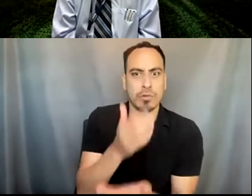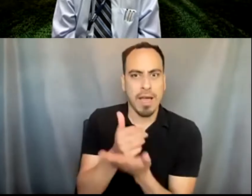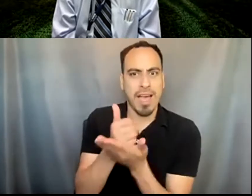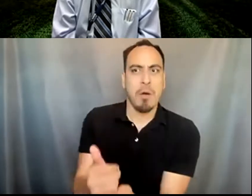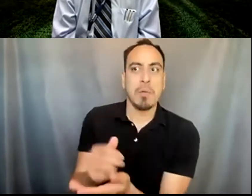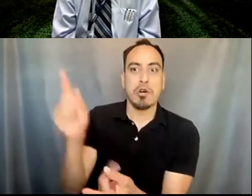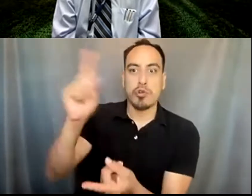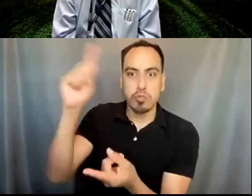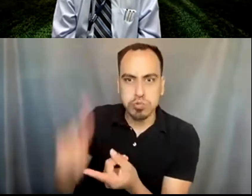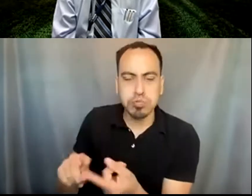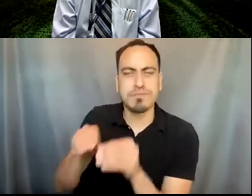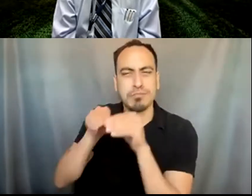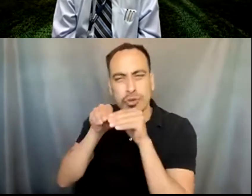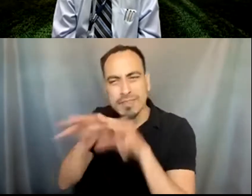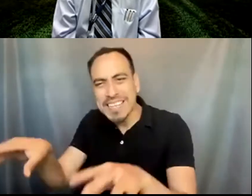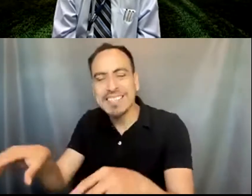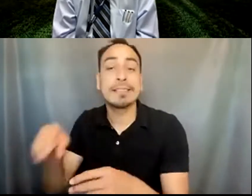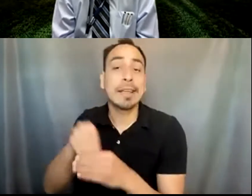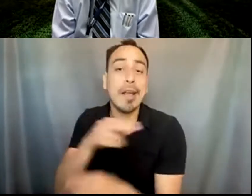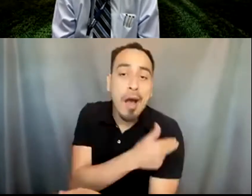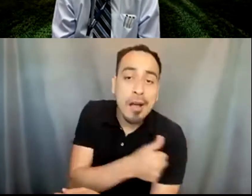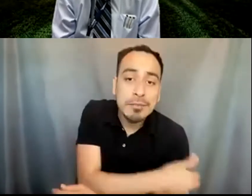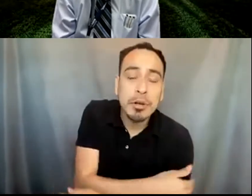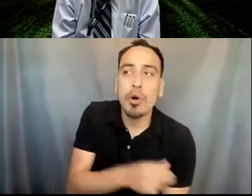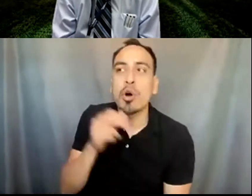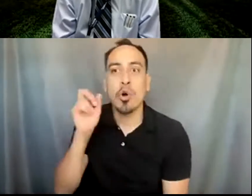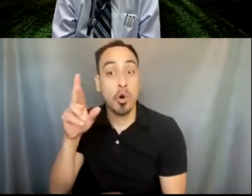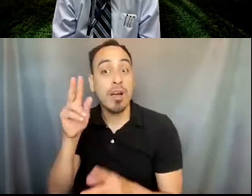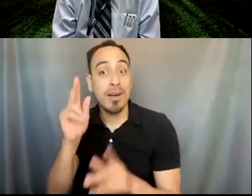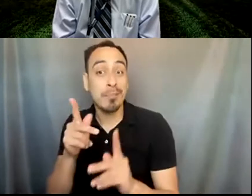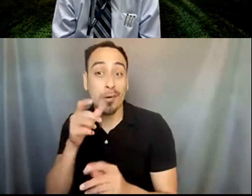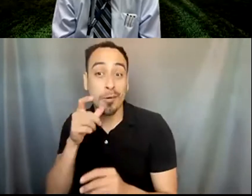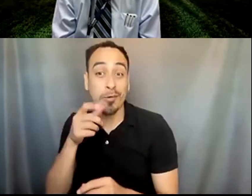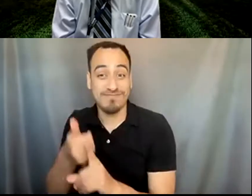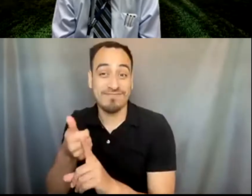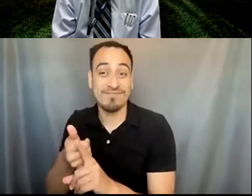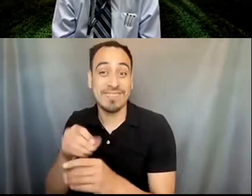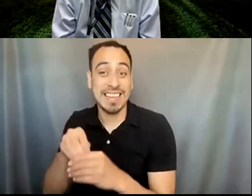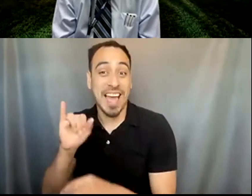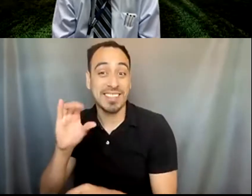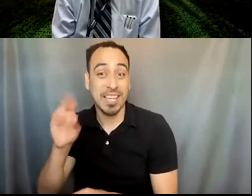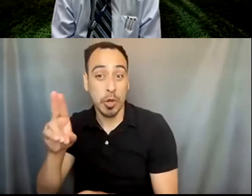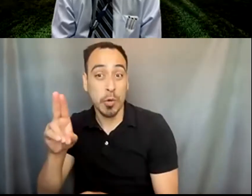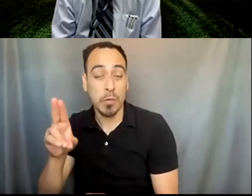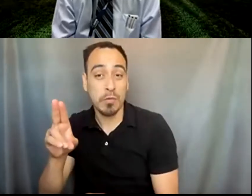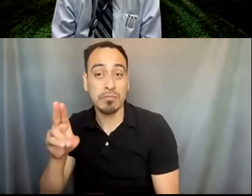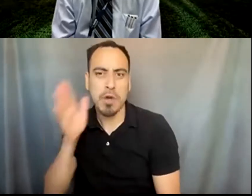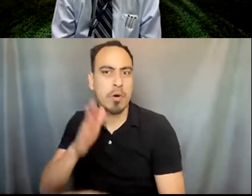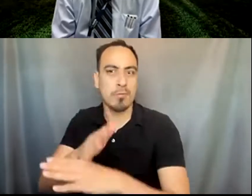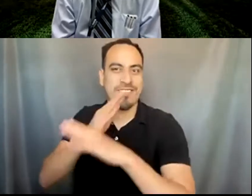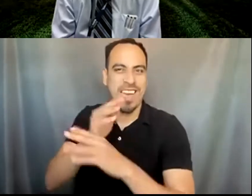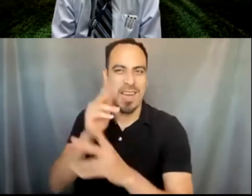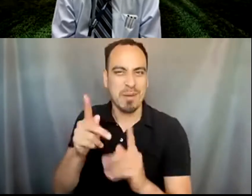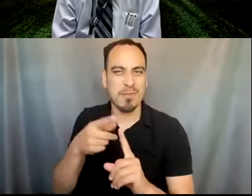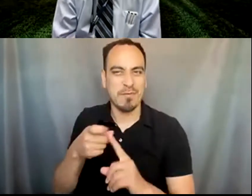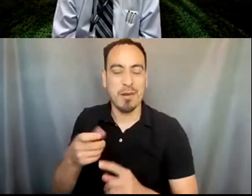are in the hospital, and particularly those who are in the hospital in the ICU. Is that too long of an answer? I